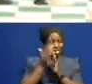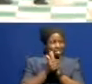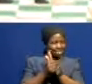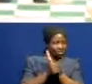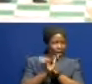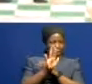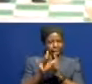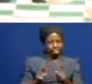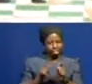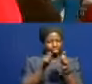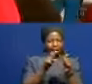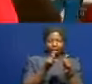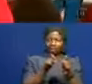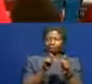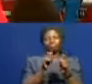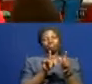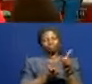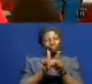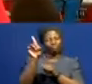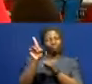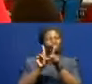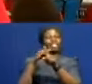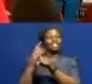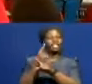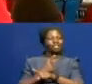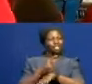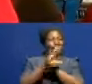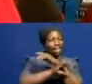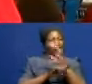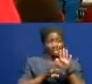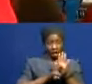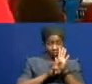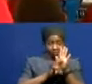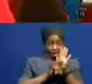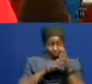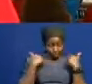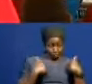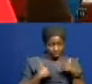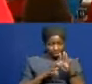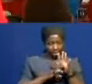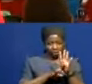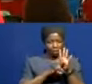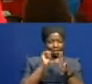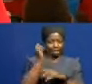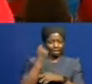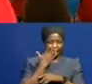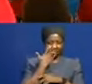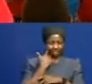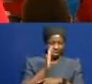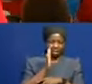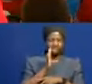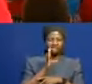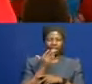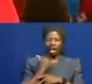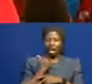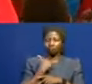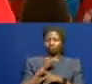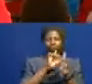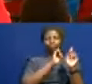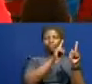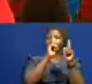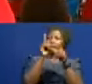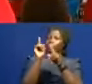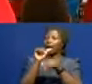to travel to other countries. I've represented Kenya. I've gone to around 10